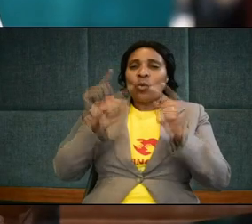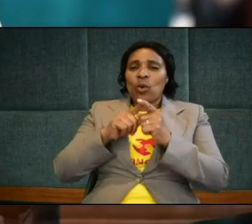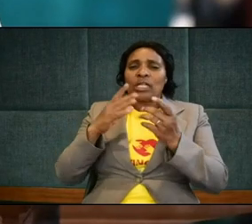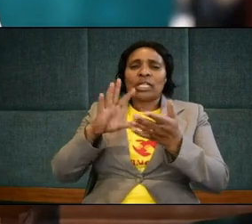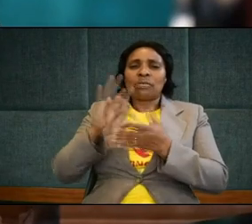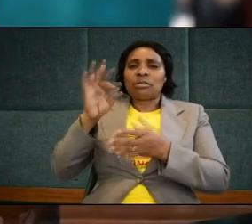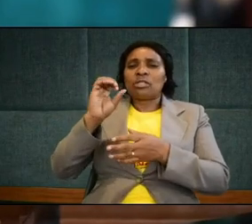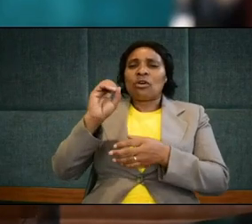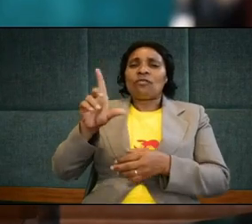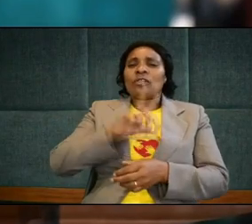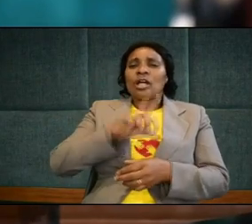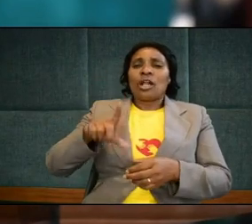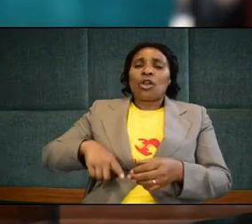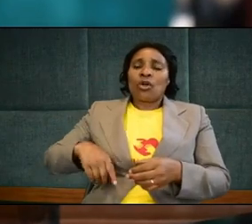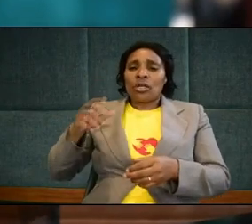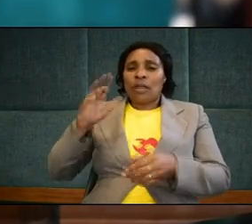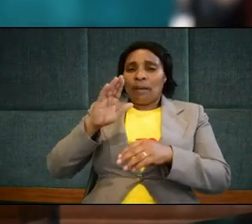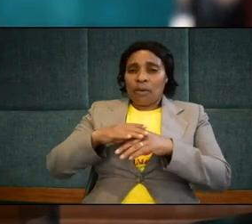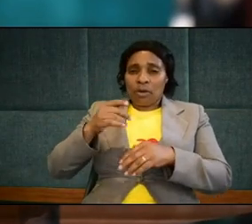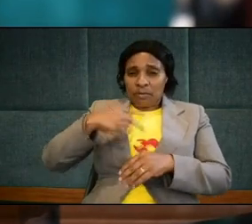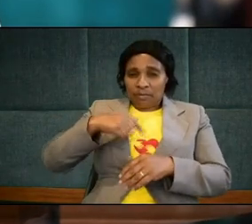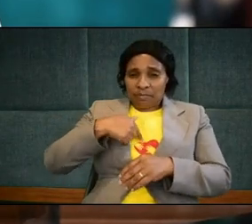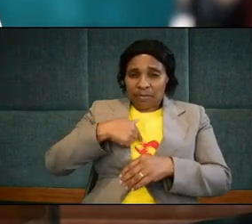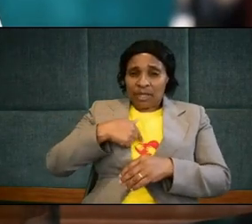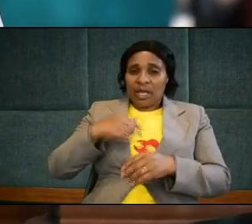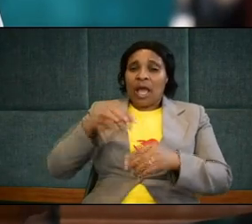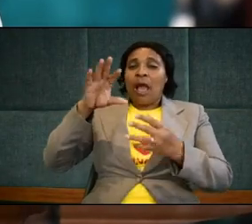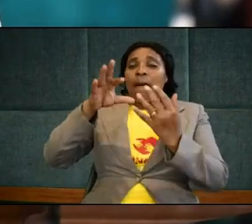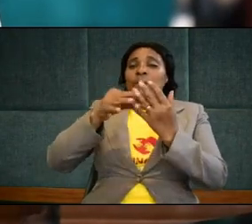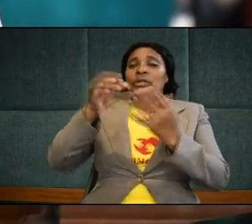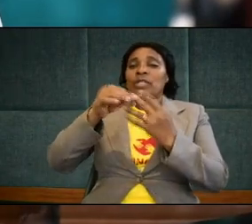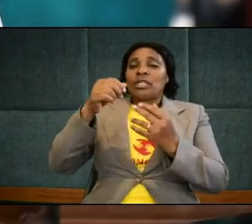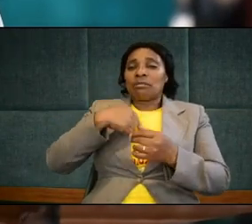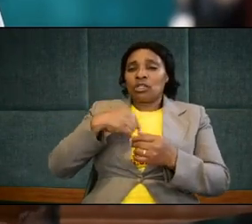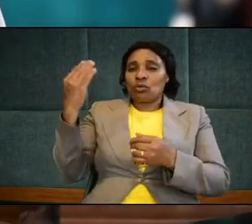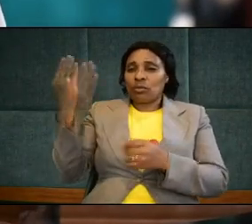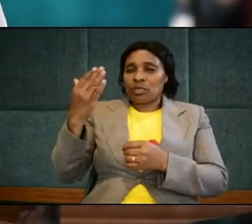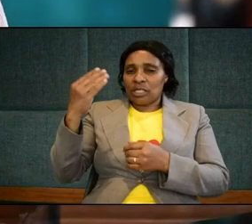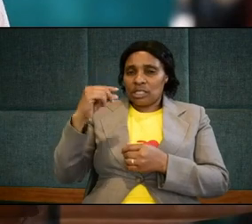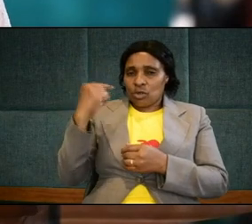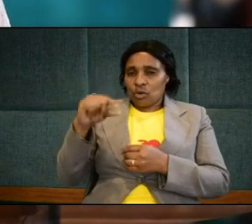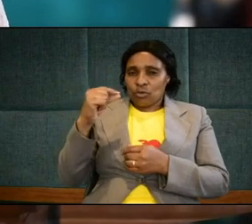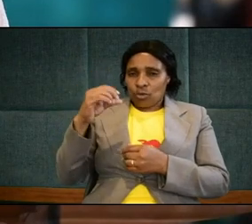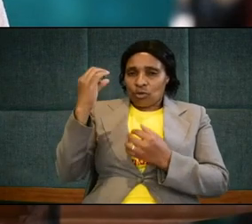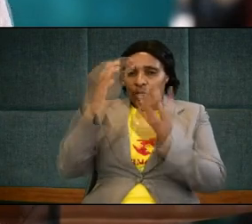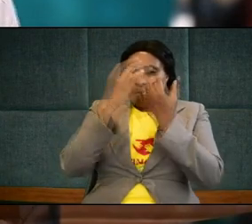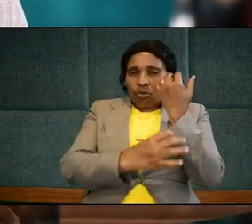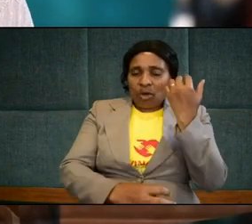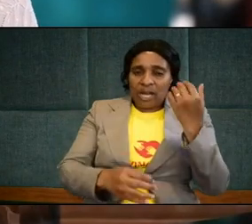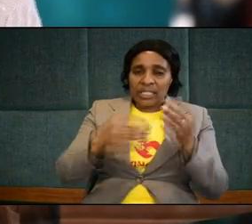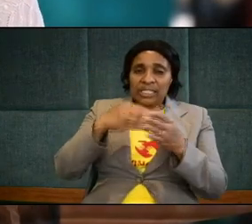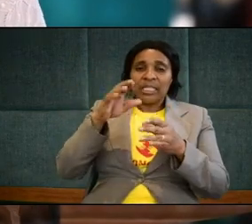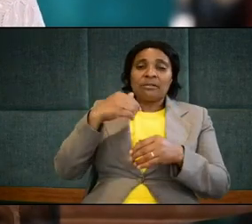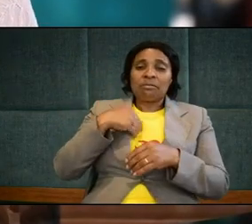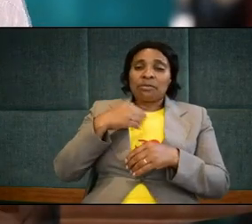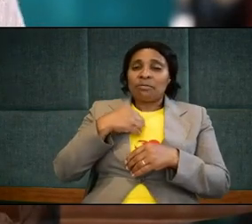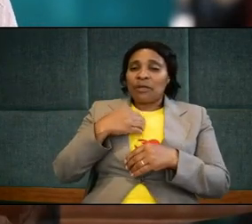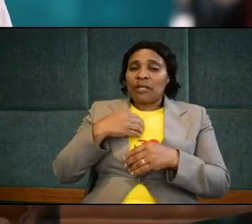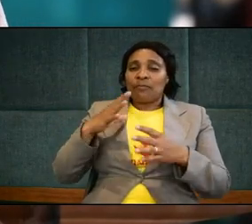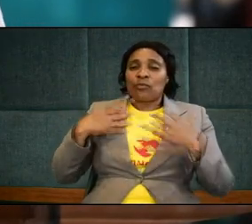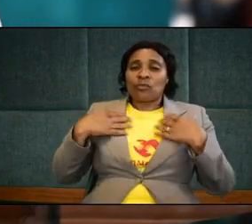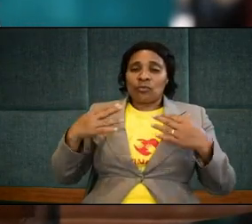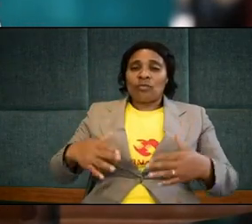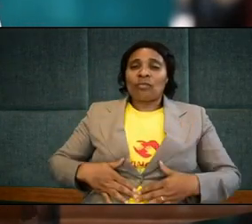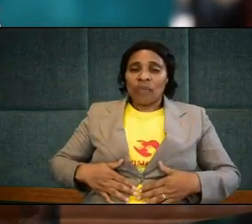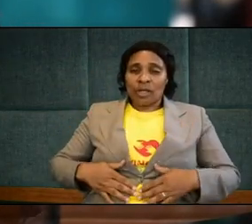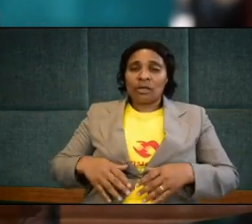"The Spirit of the Lord is upon me because he has appointed me to preach the gospel to the poor. He has sent me to heal the brokenhearted,